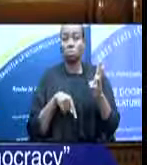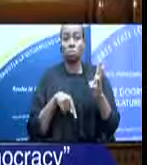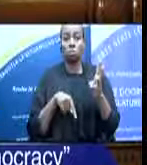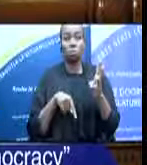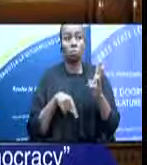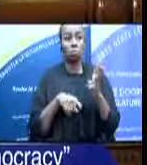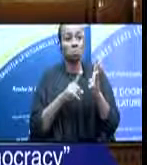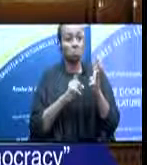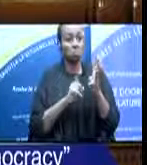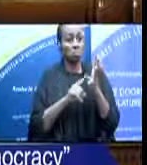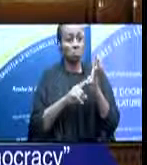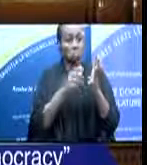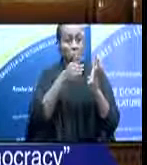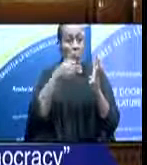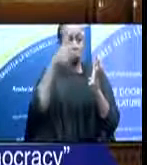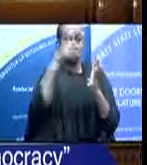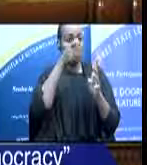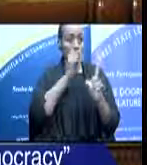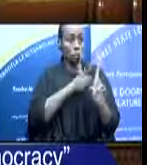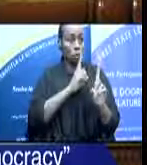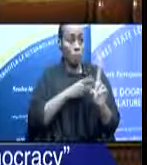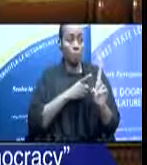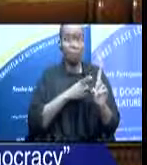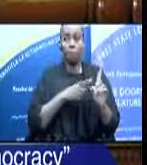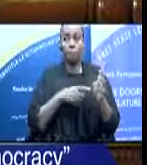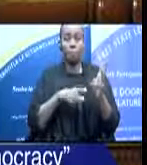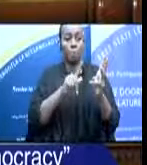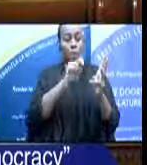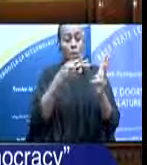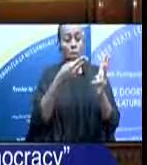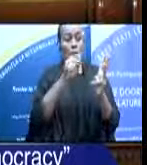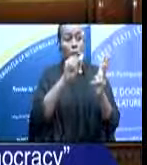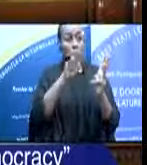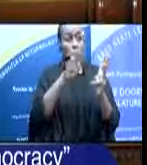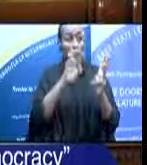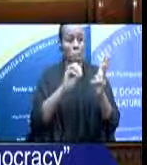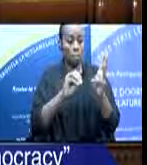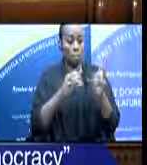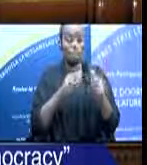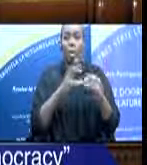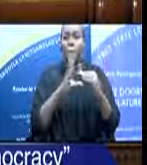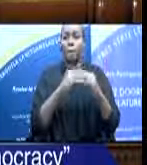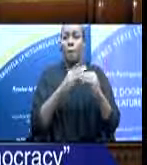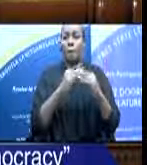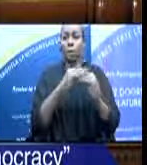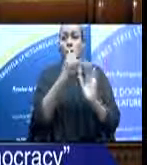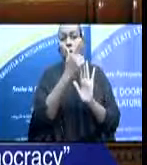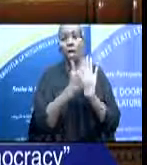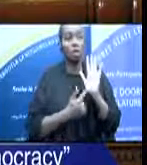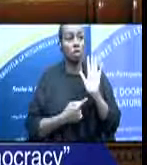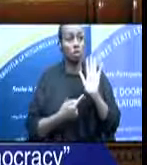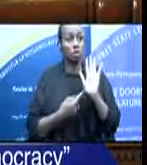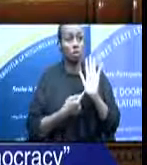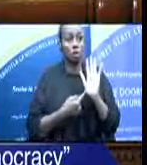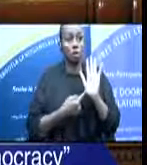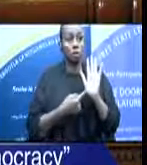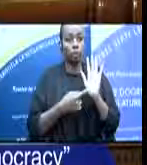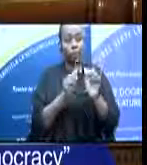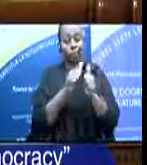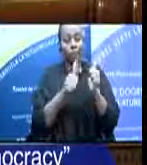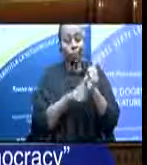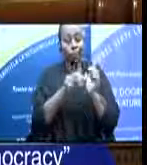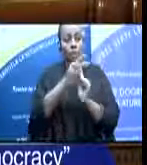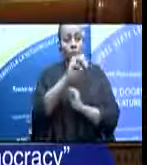Honourable Chief Whip, Mr. Thabo Meko, Honourable Members of the Legislature, Executive